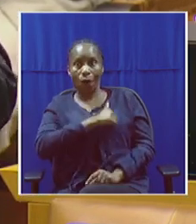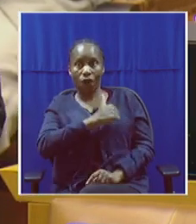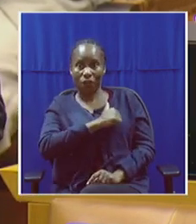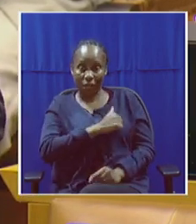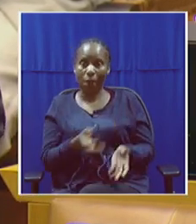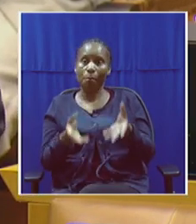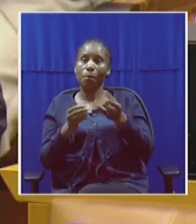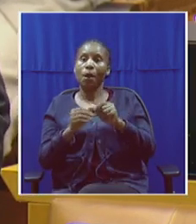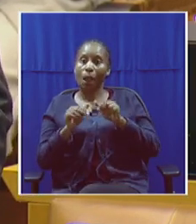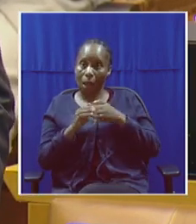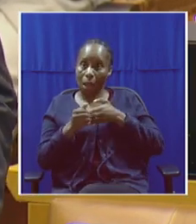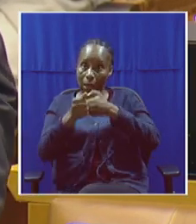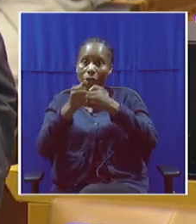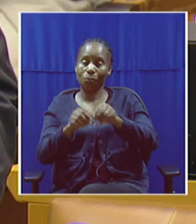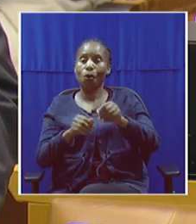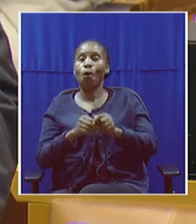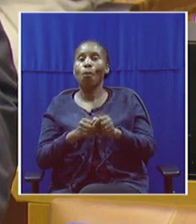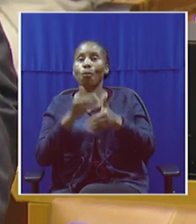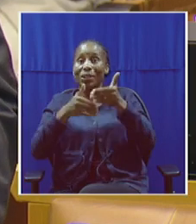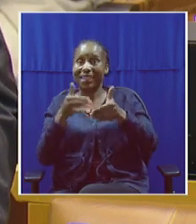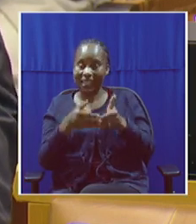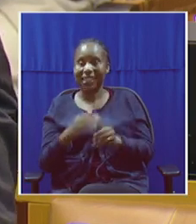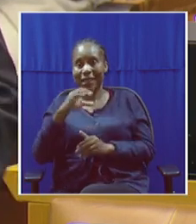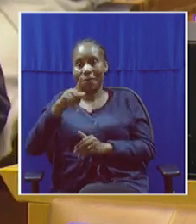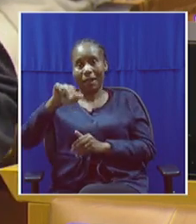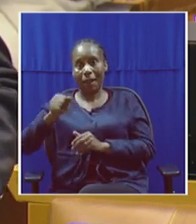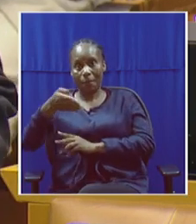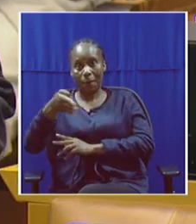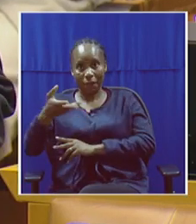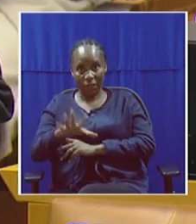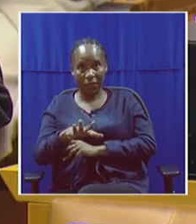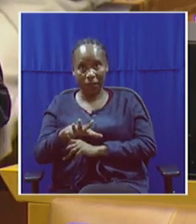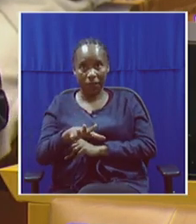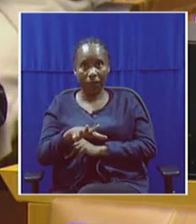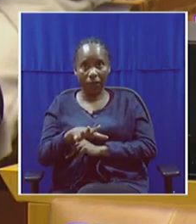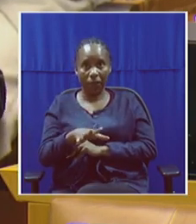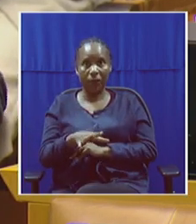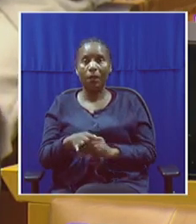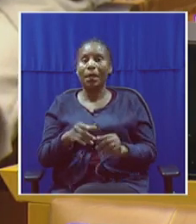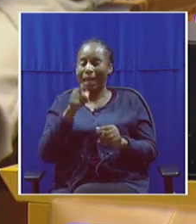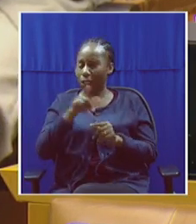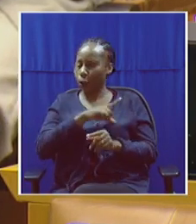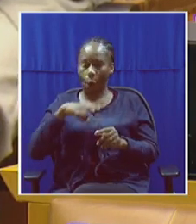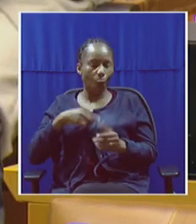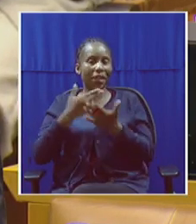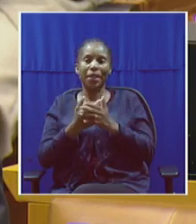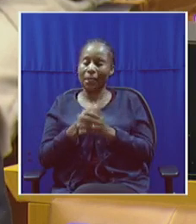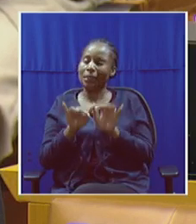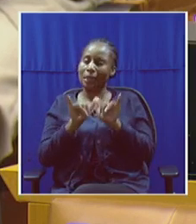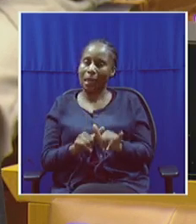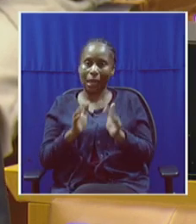to get that CPA to that CPA together it's a very we can spend the whole day and